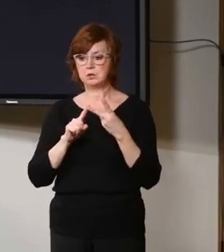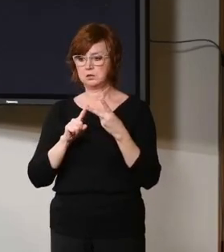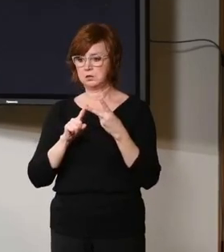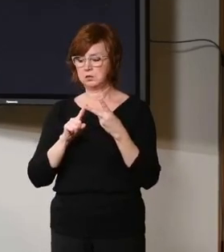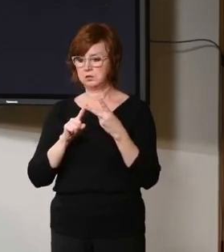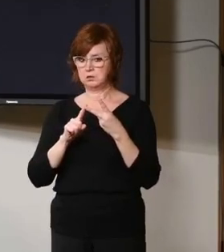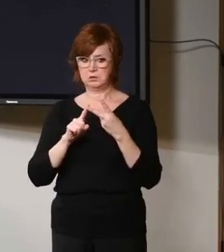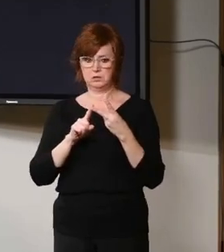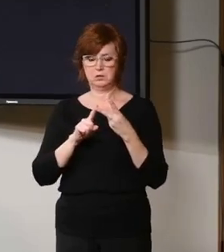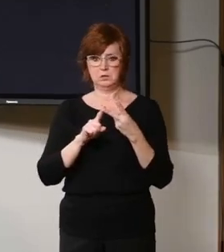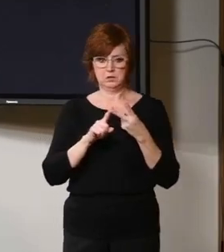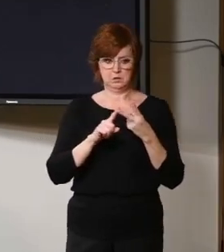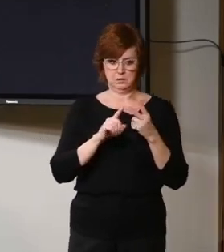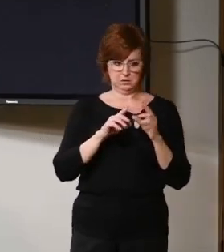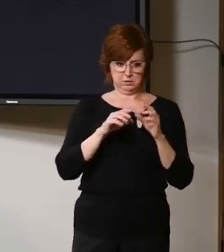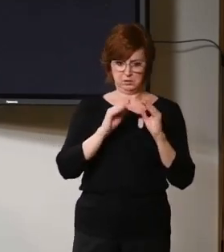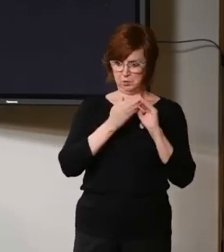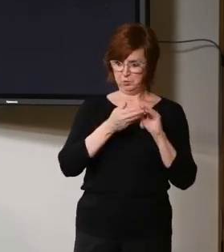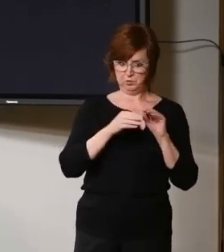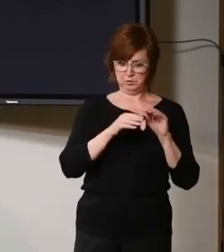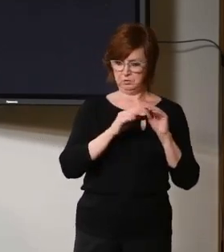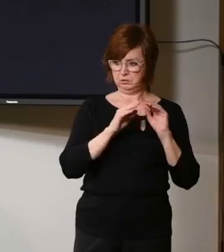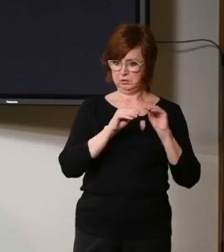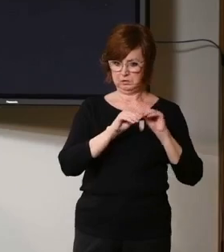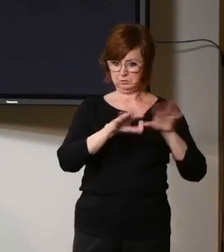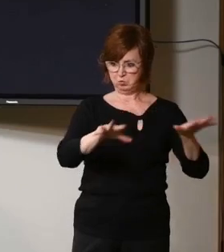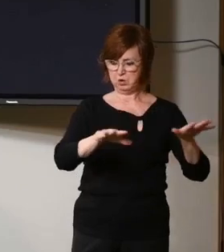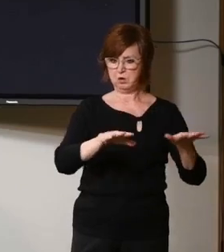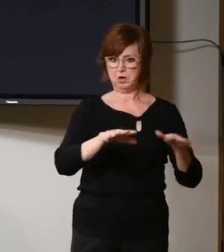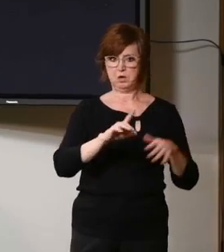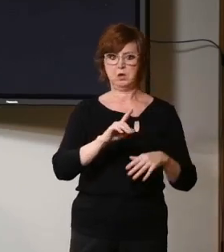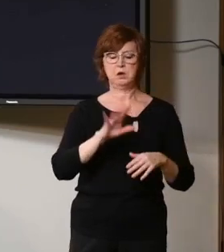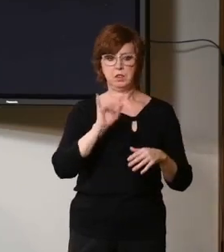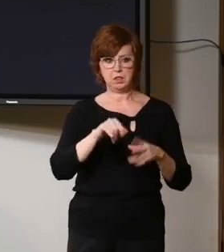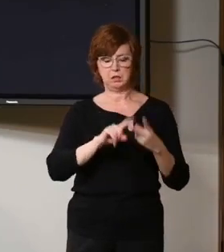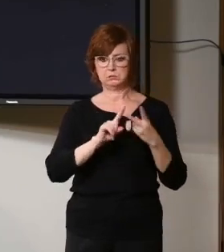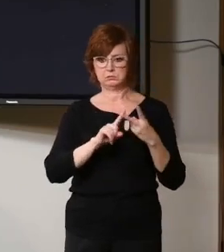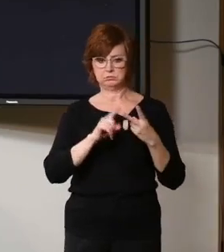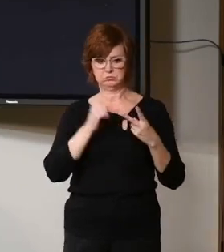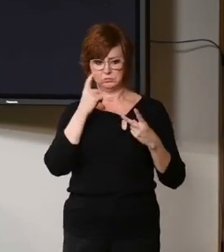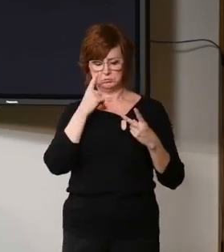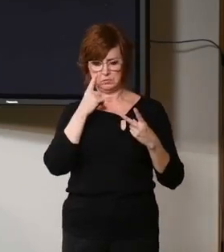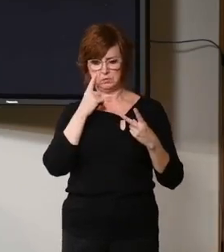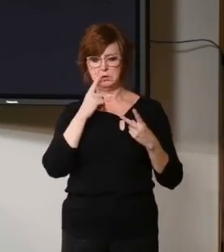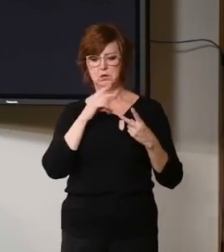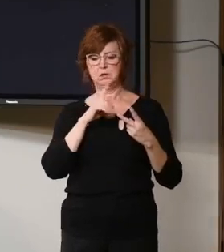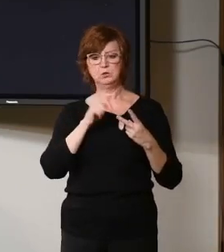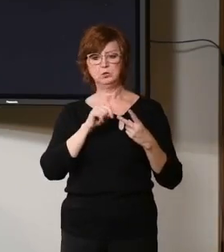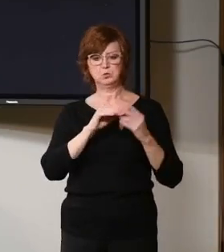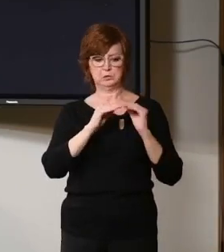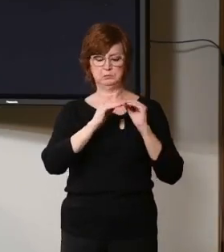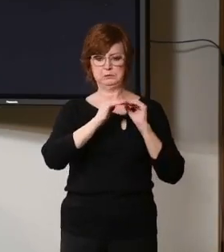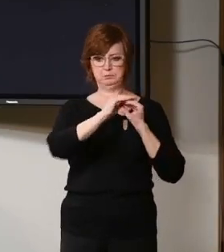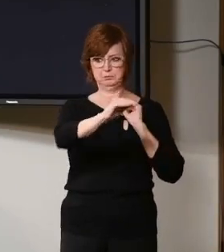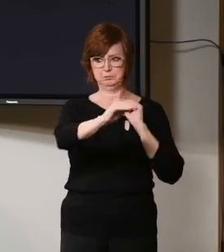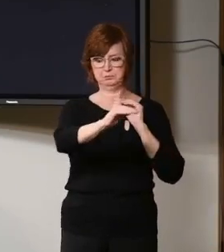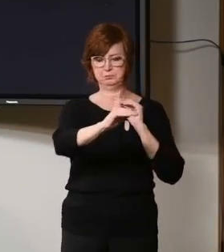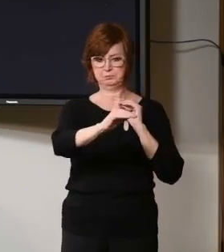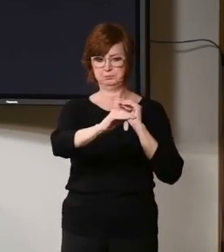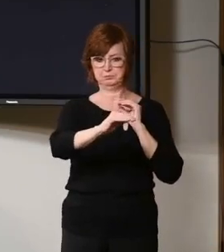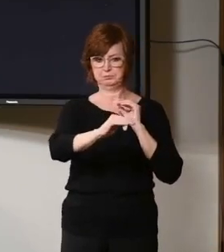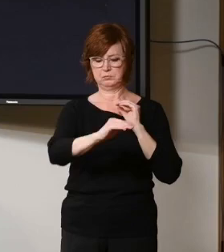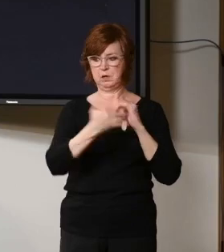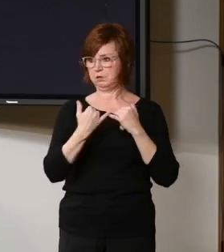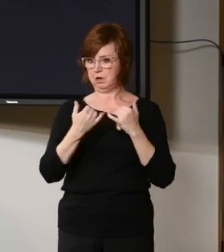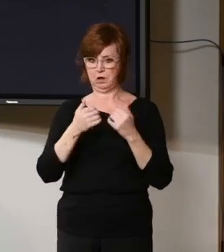of travel and no history of being at a group event where someone who traveled was there. We think that should not happen anymore now. It's actually against the